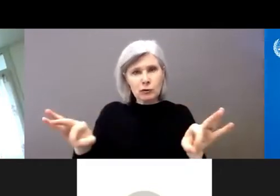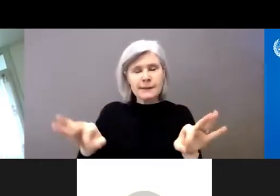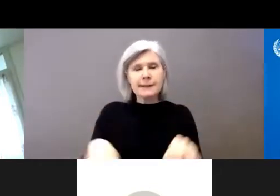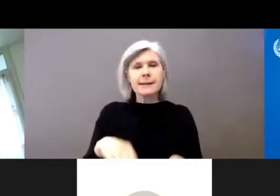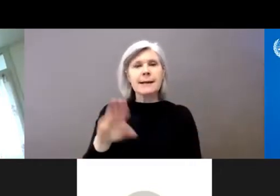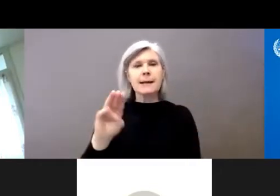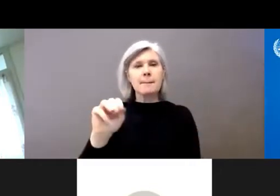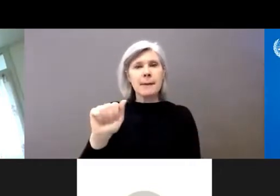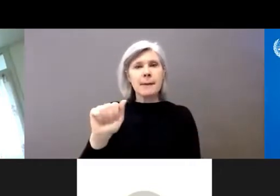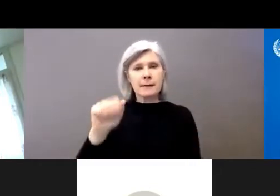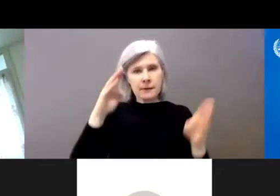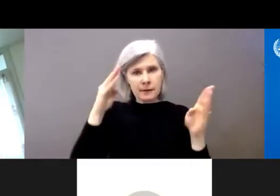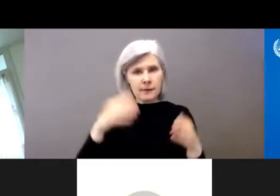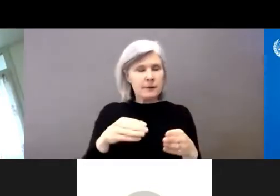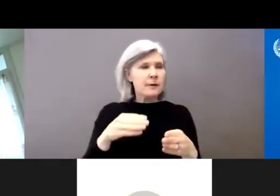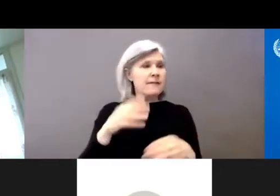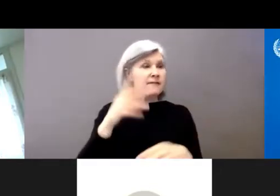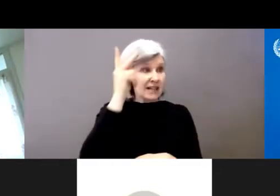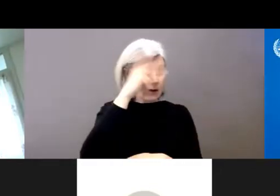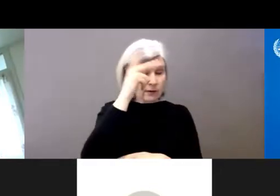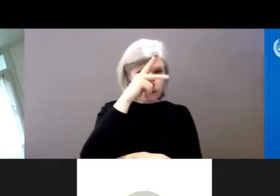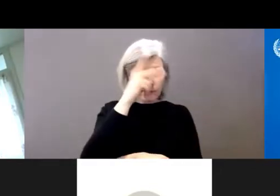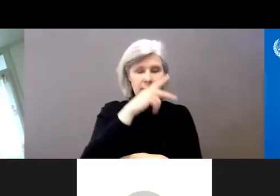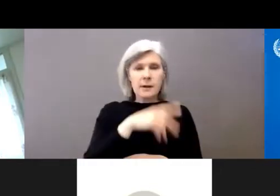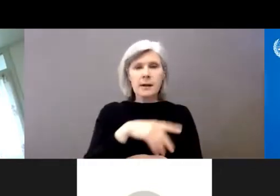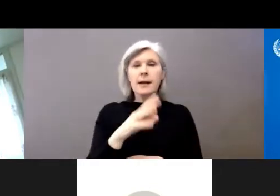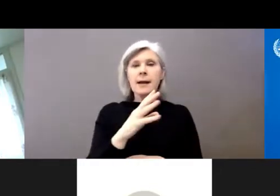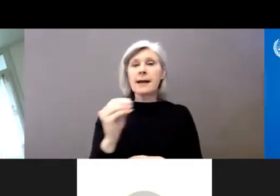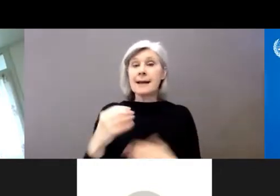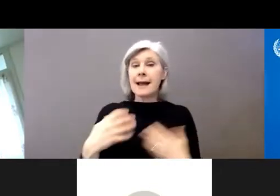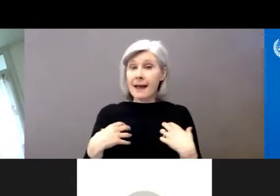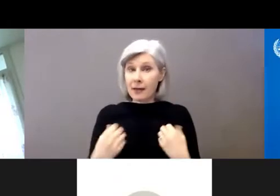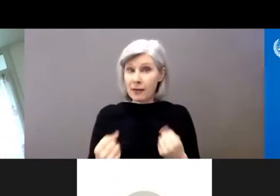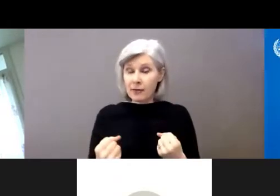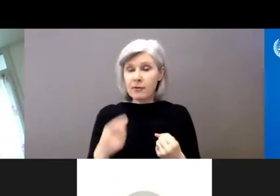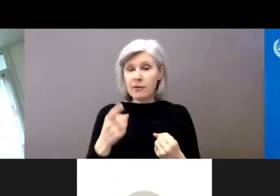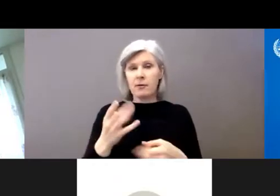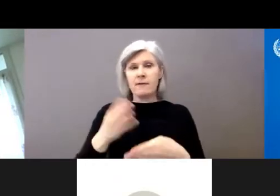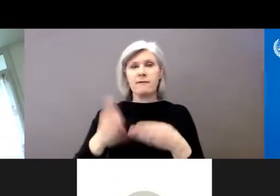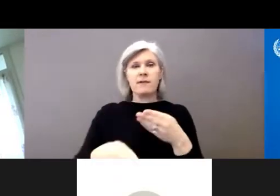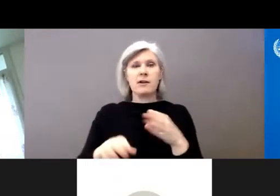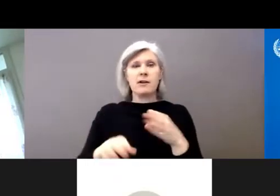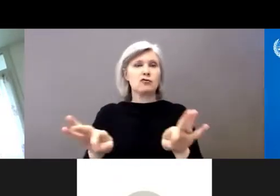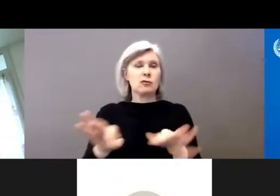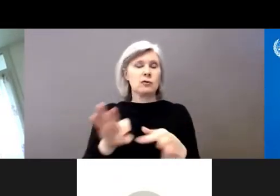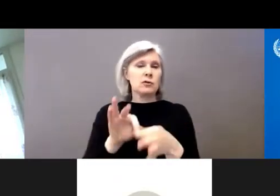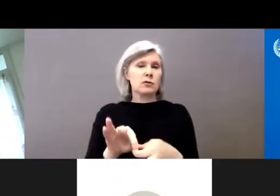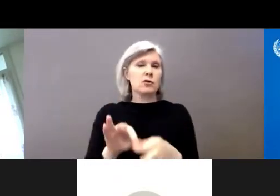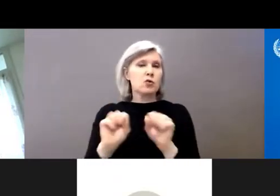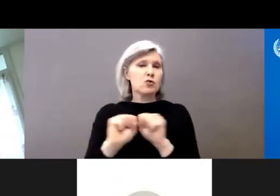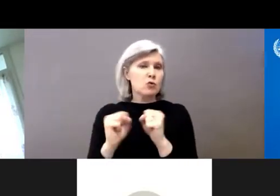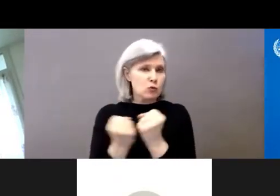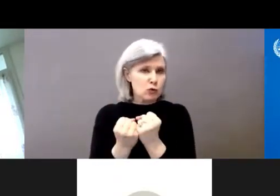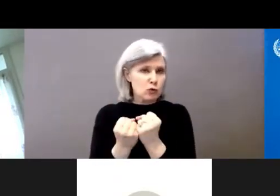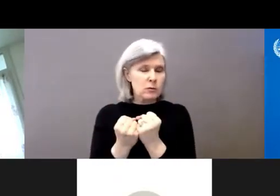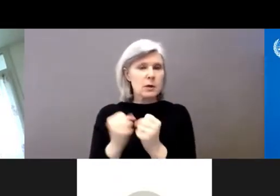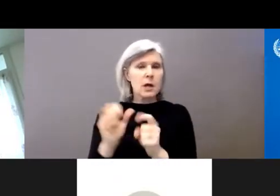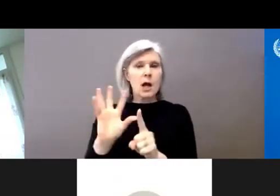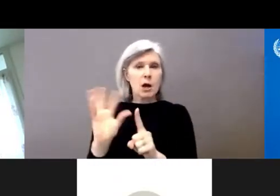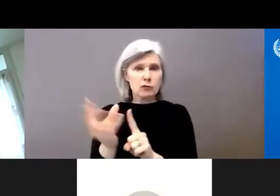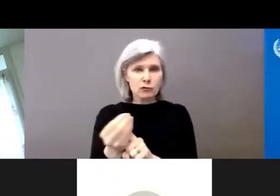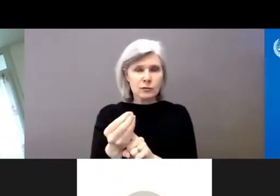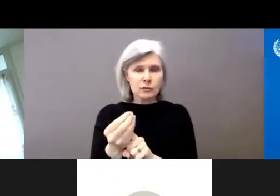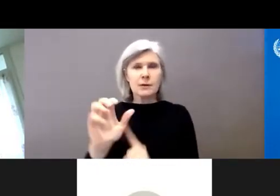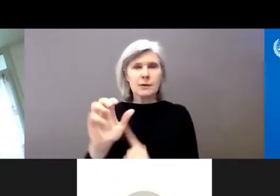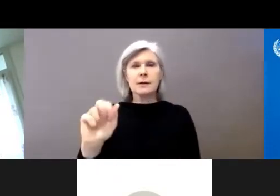politics, and economics of health, and is now completing a degree in social and cultural anthropology. More paper,